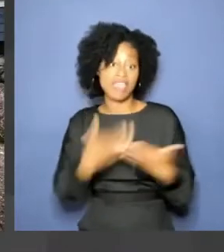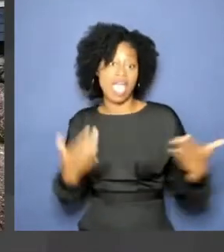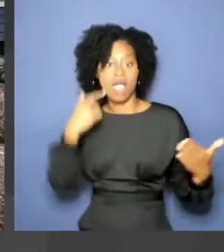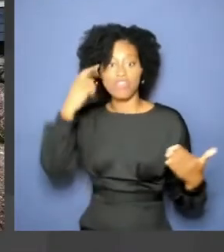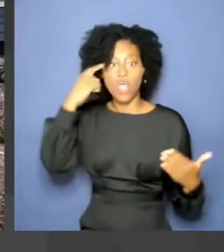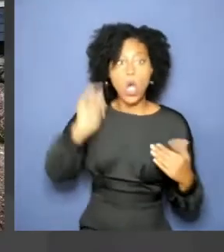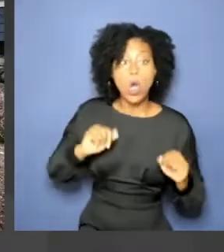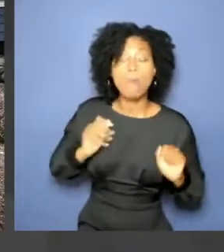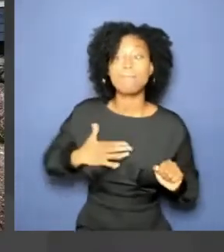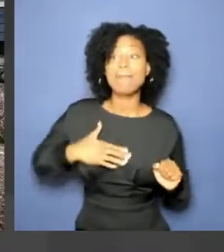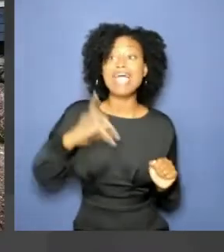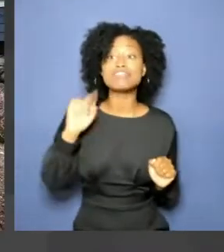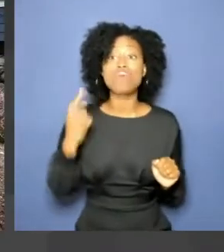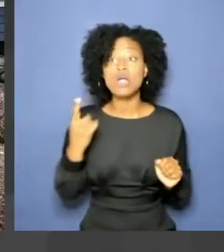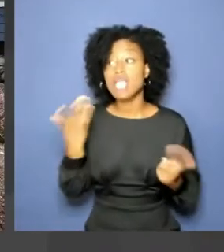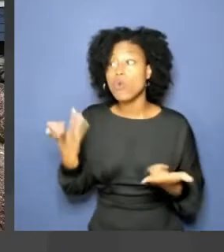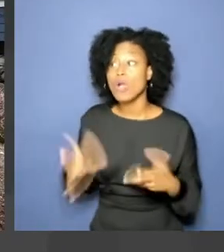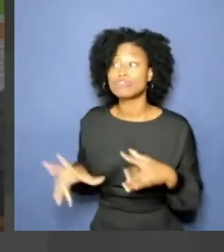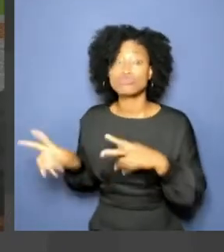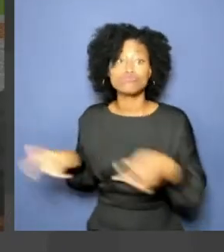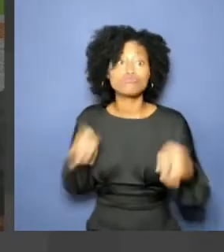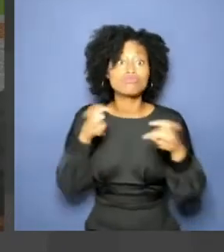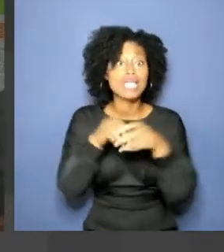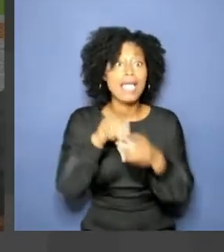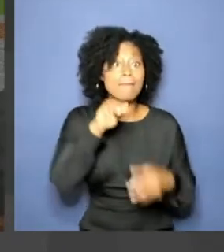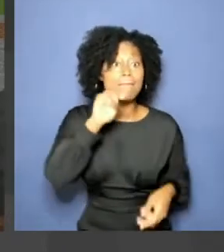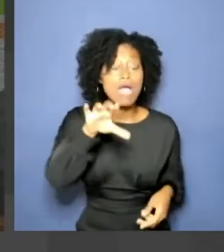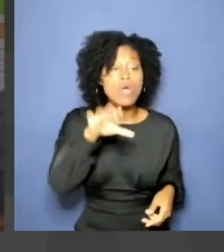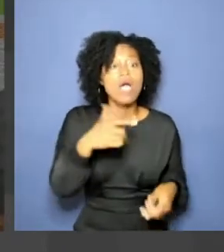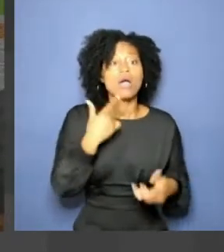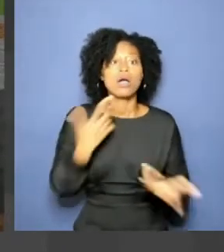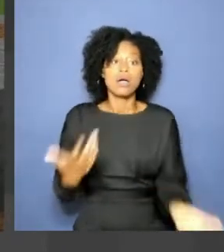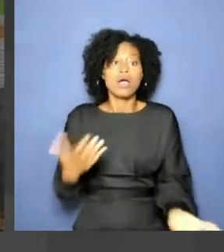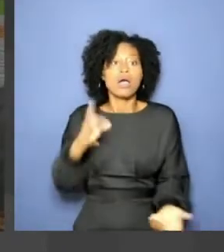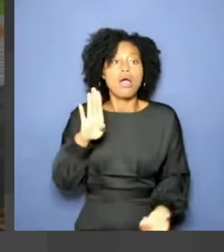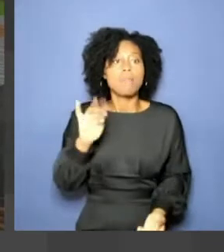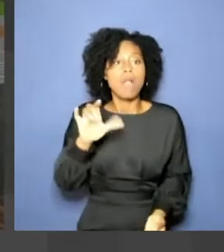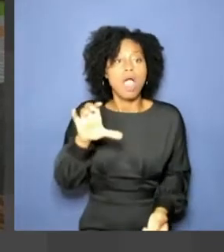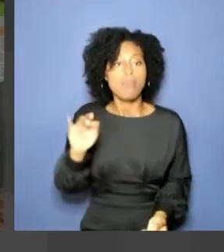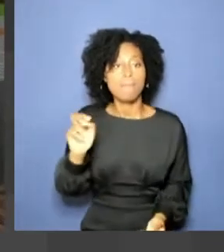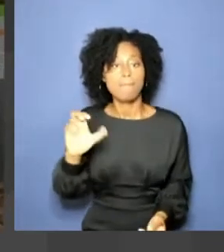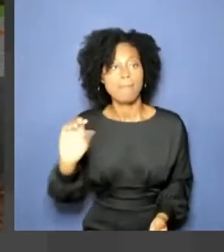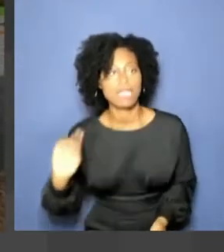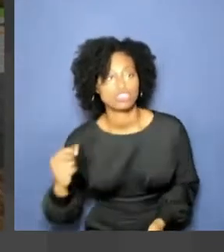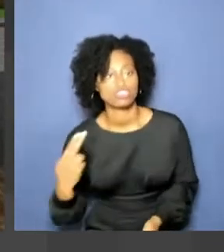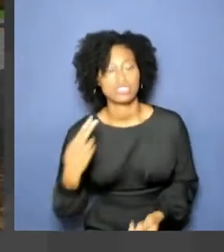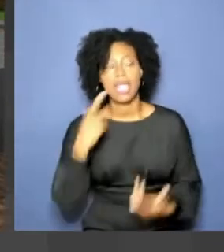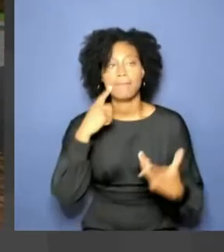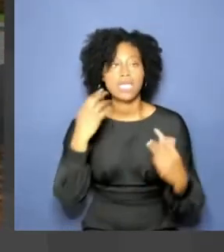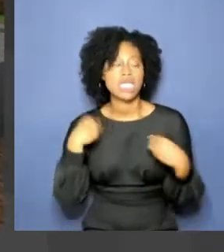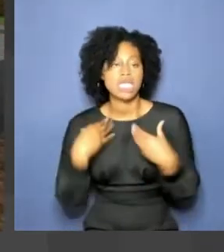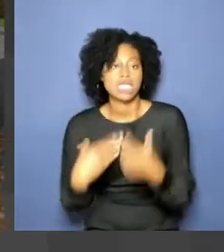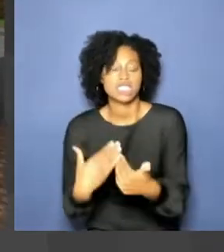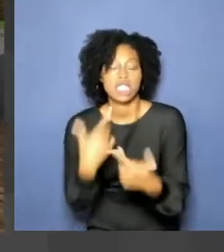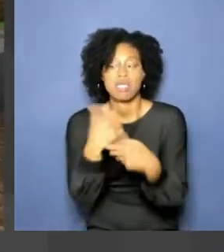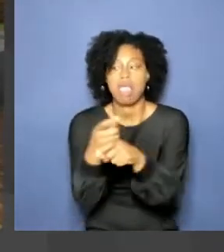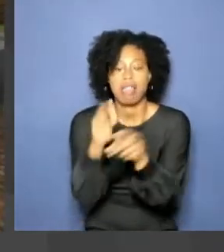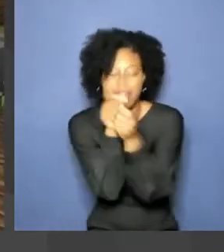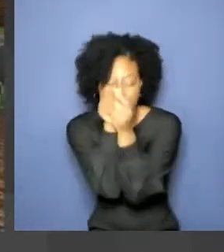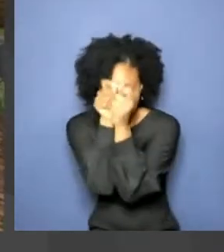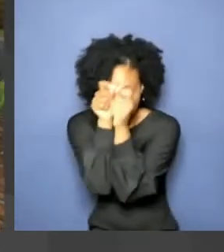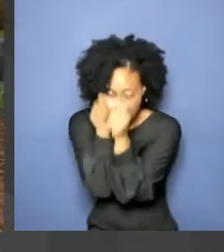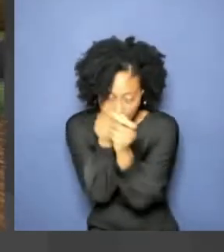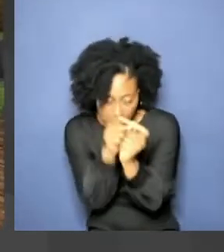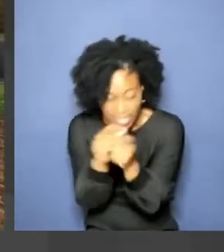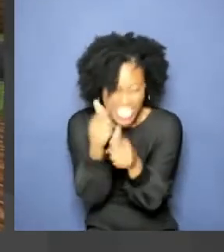really, really love them. And I was just so excited. Like Blockbench made it very easy for me to just obsess over every single detail. Like every pixel was